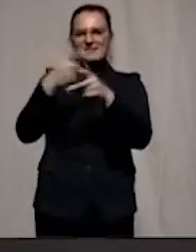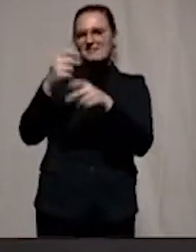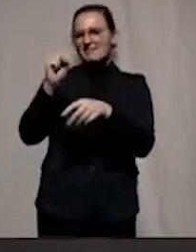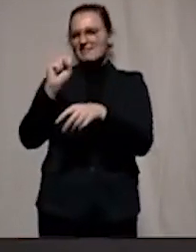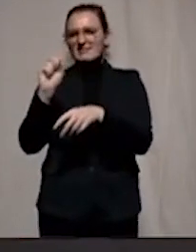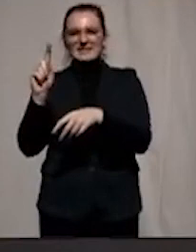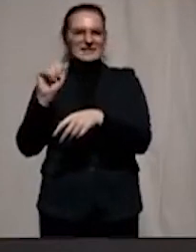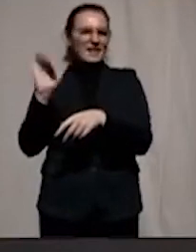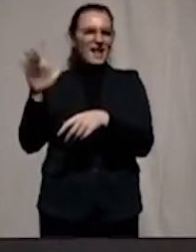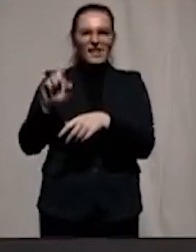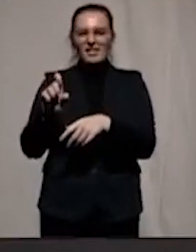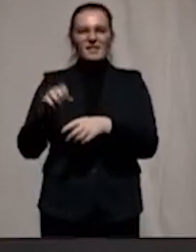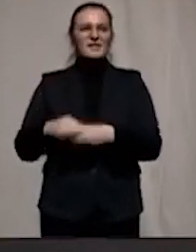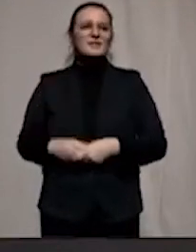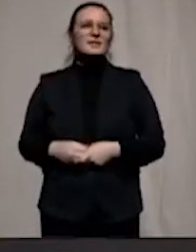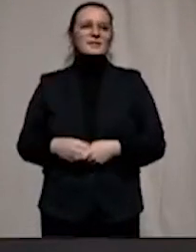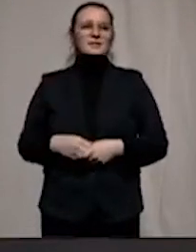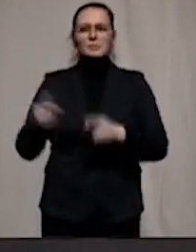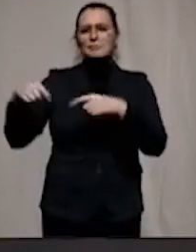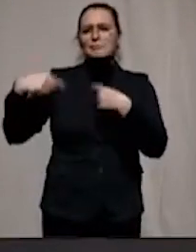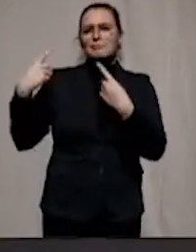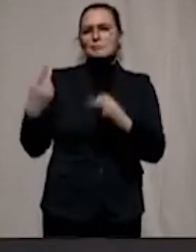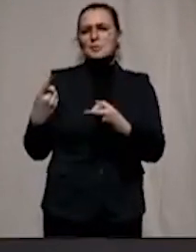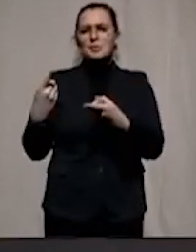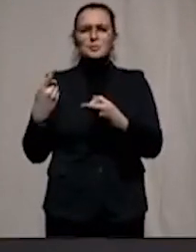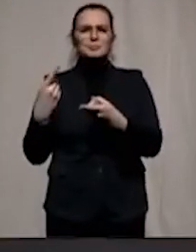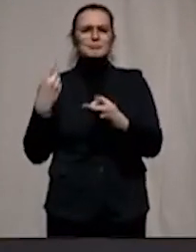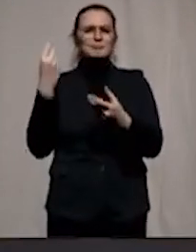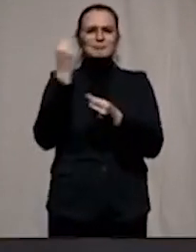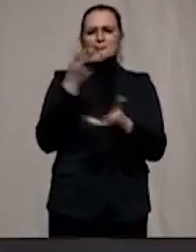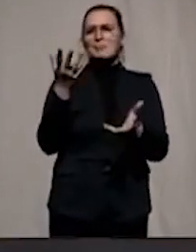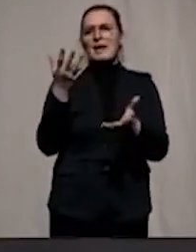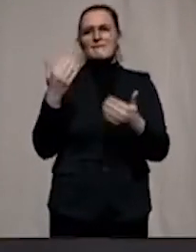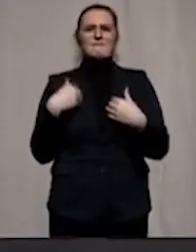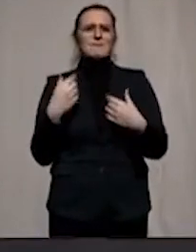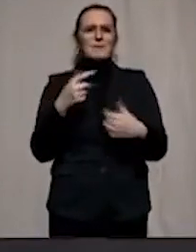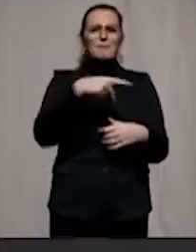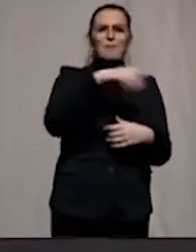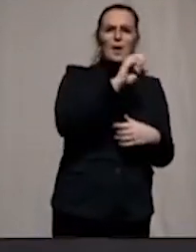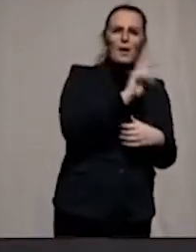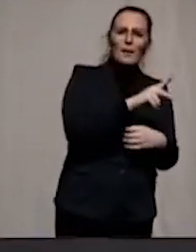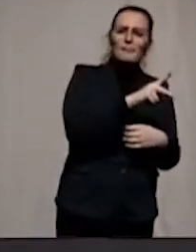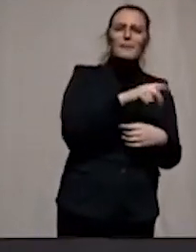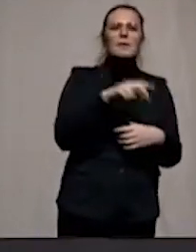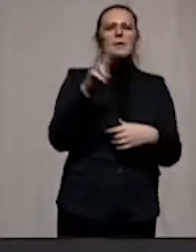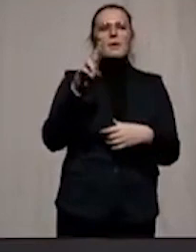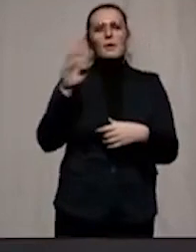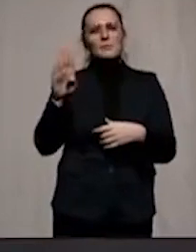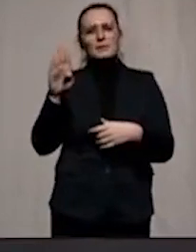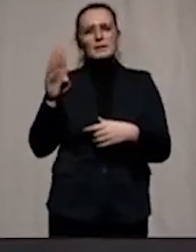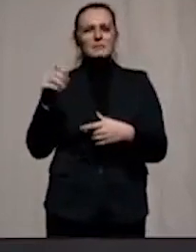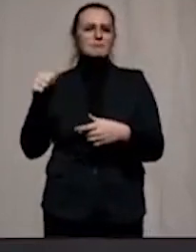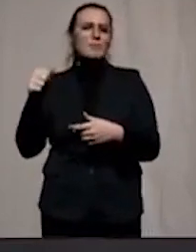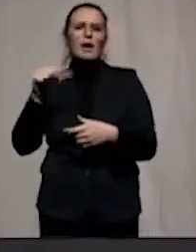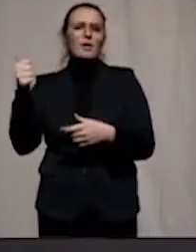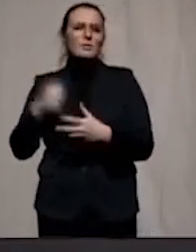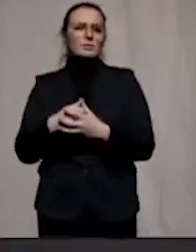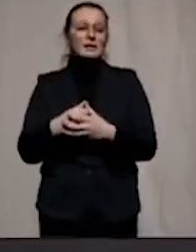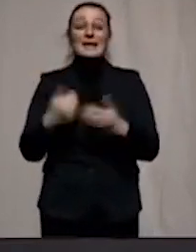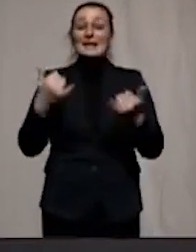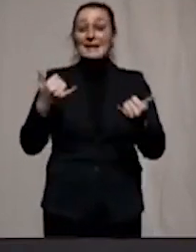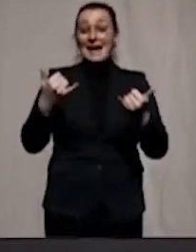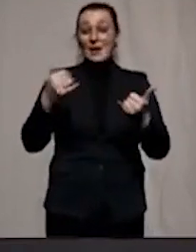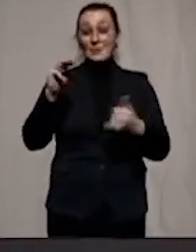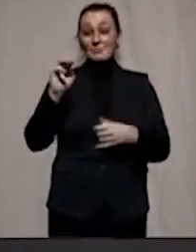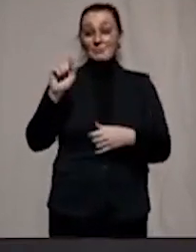I have put out some pop, R&B, soul, and now I'm leading in a metal band called Vormir. We've only had one show so far,